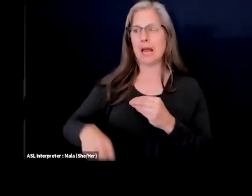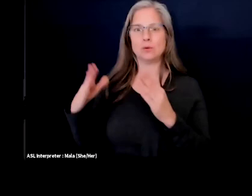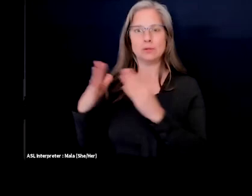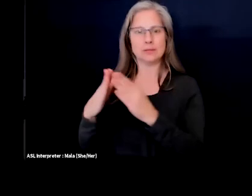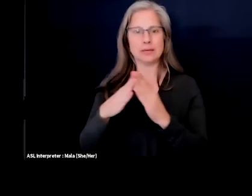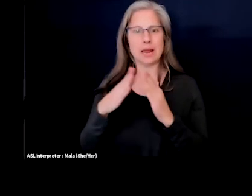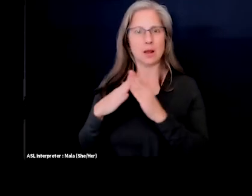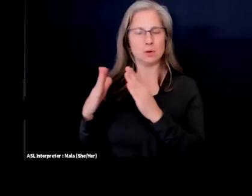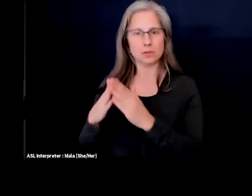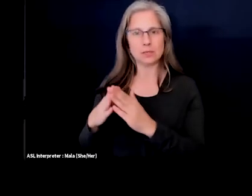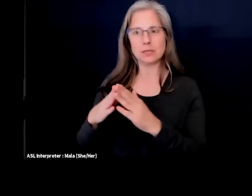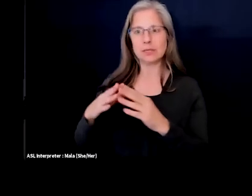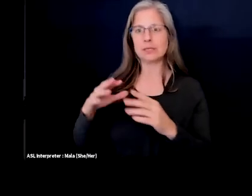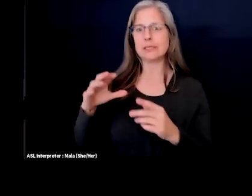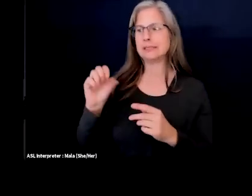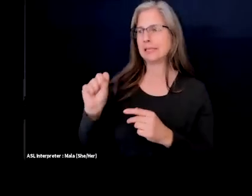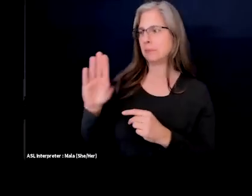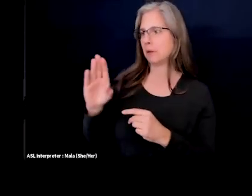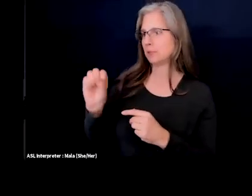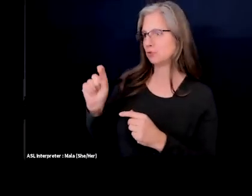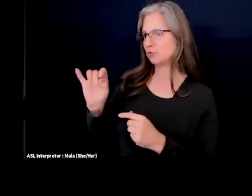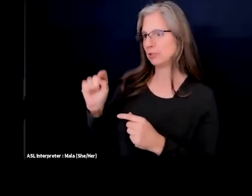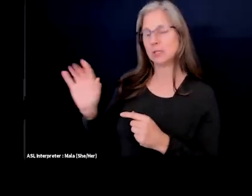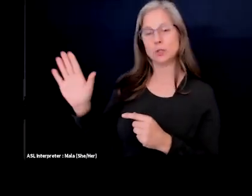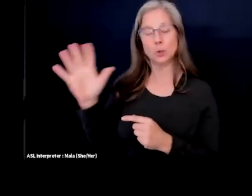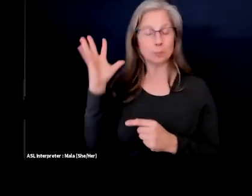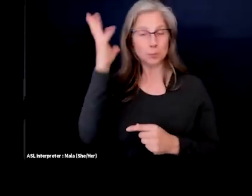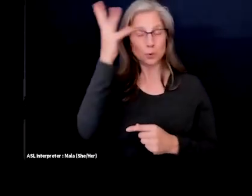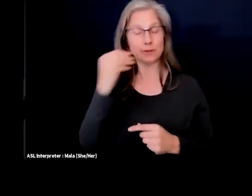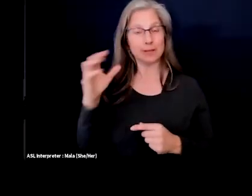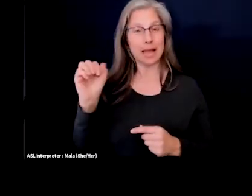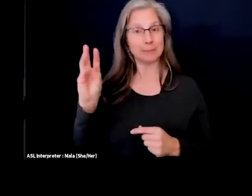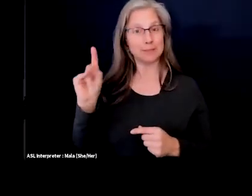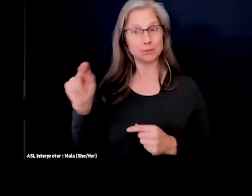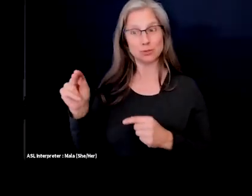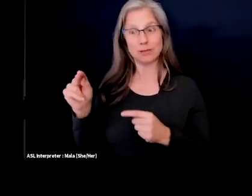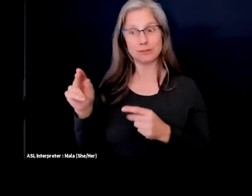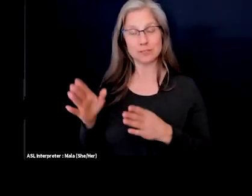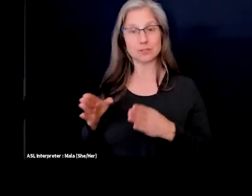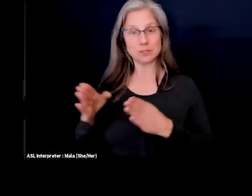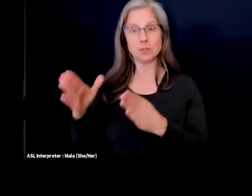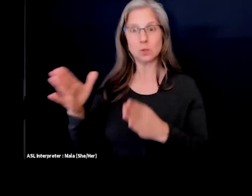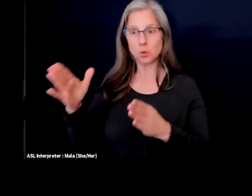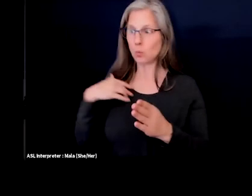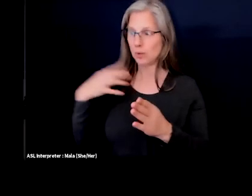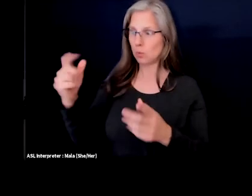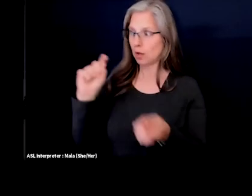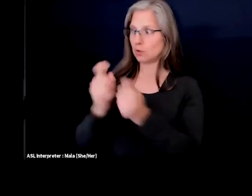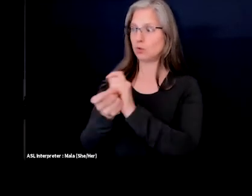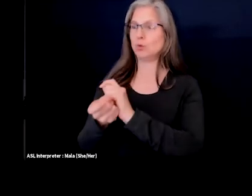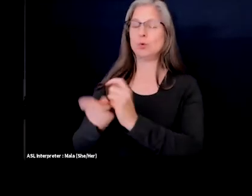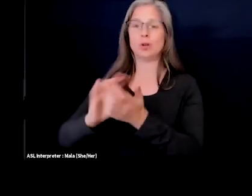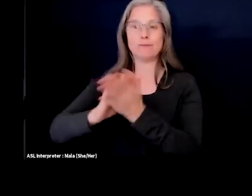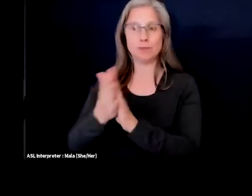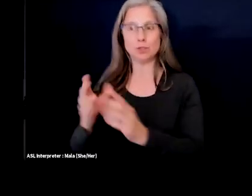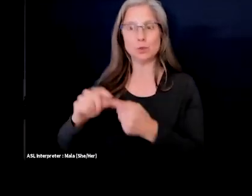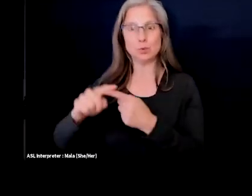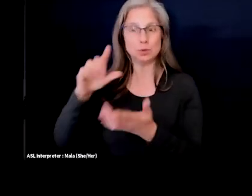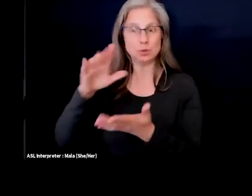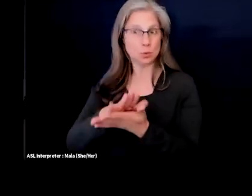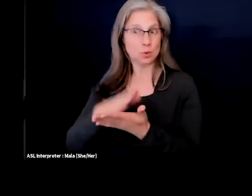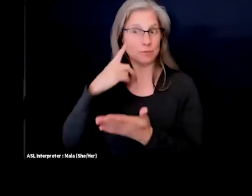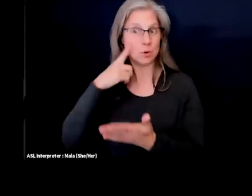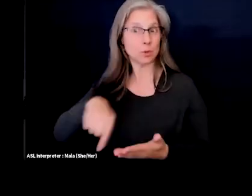Santa Barbara Street, your beautiful administrative offices, which we want to be a school for these 2,000 children.